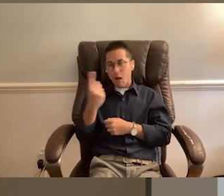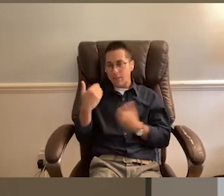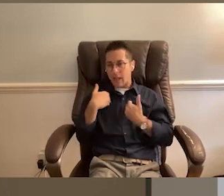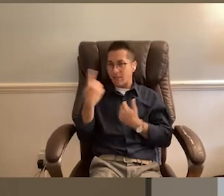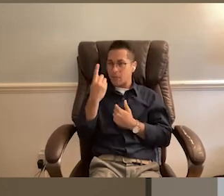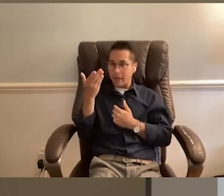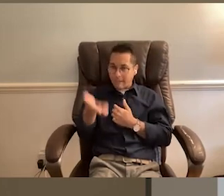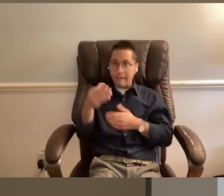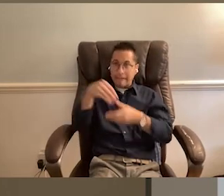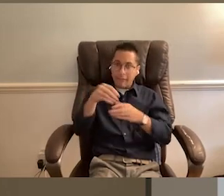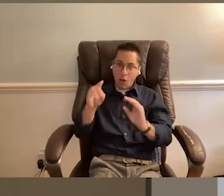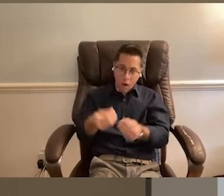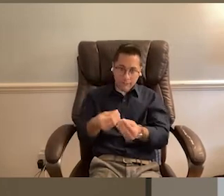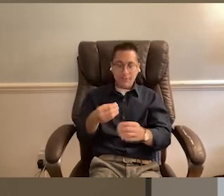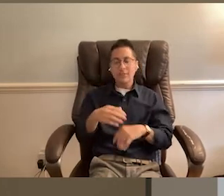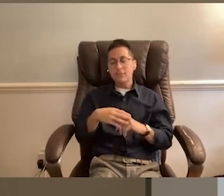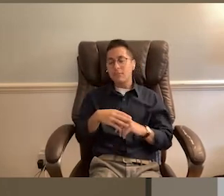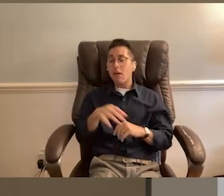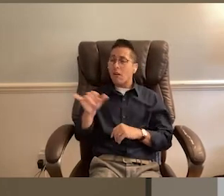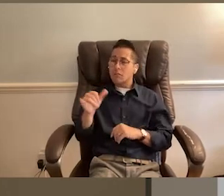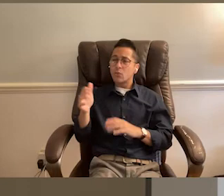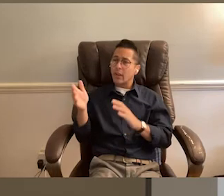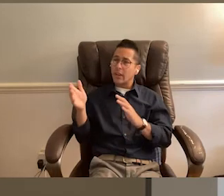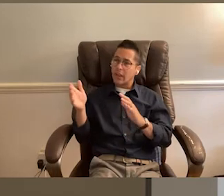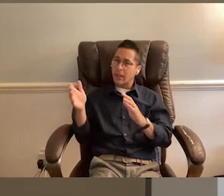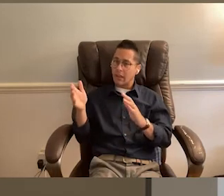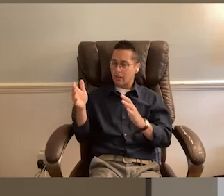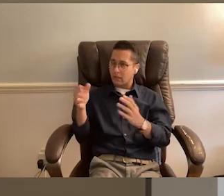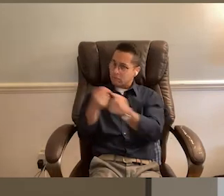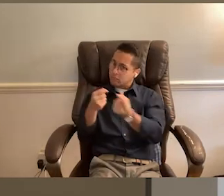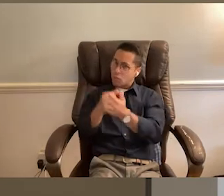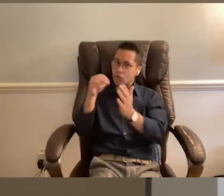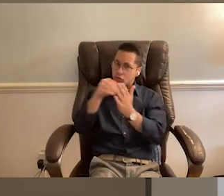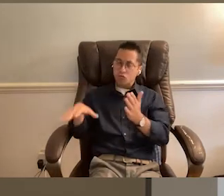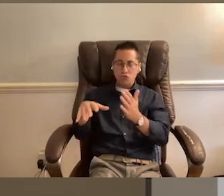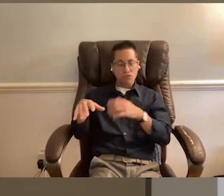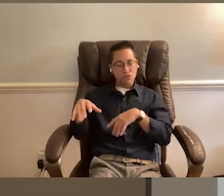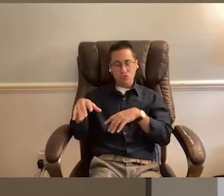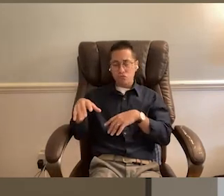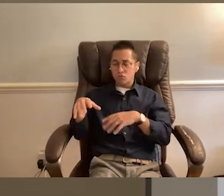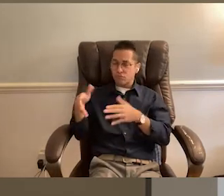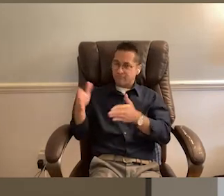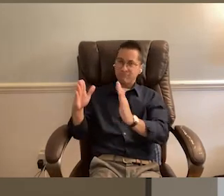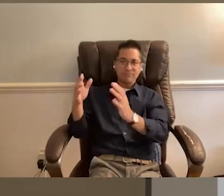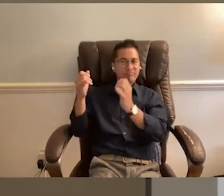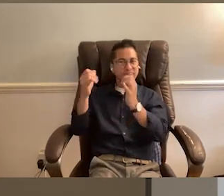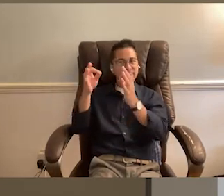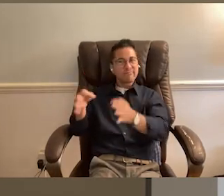the initial interview and acceptance process, and we do send out a weekly newsletter. Families are